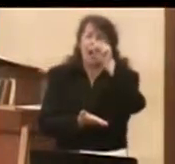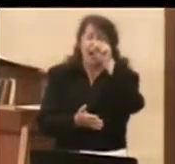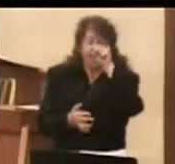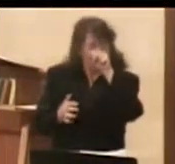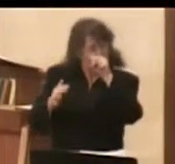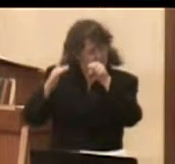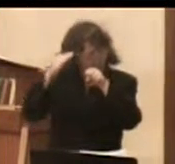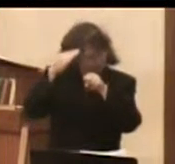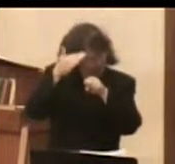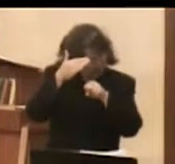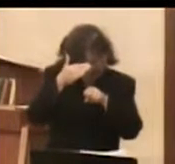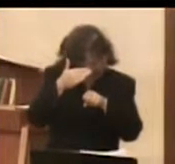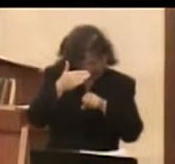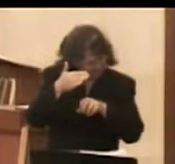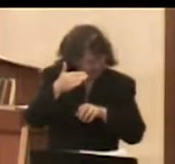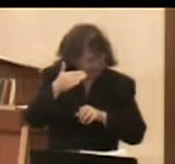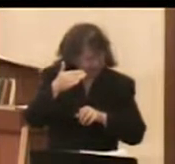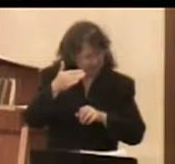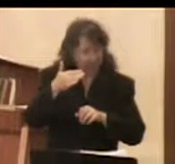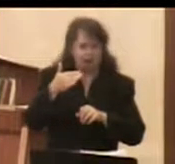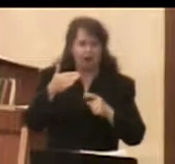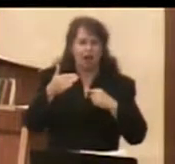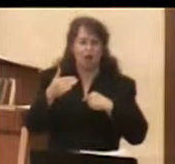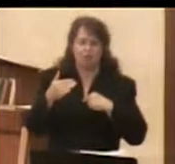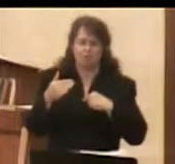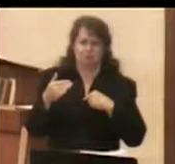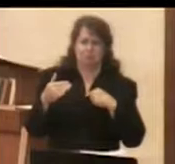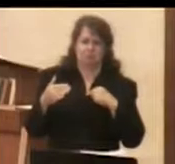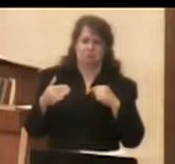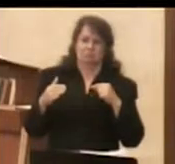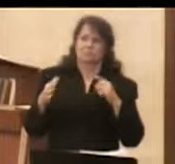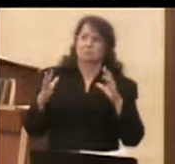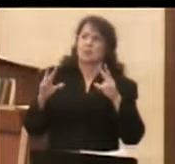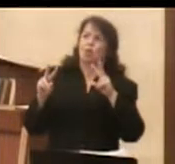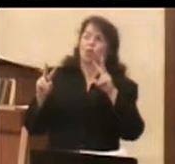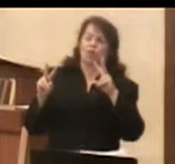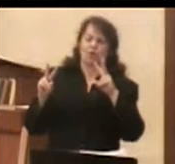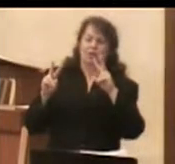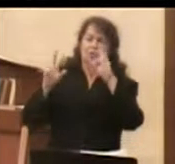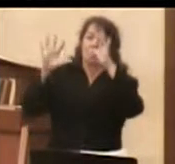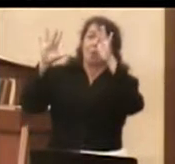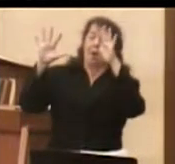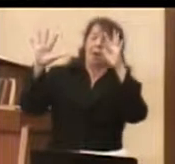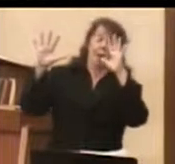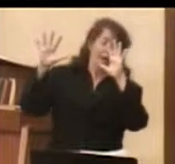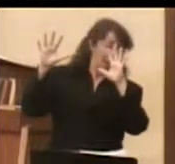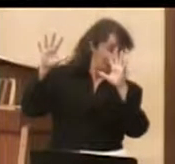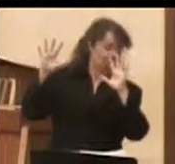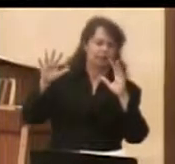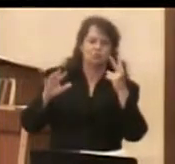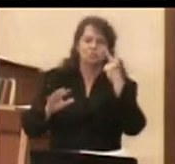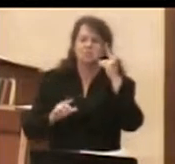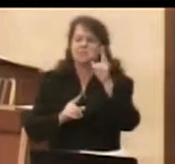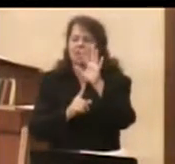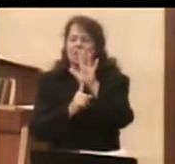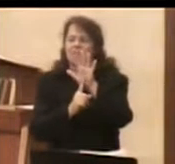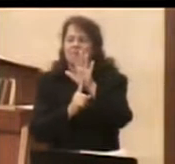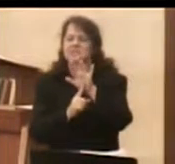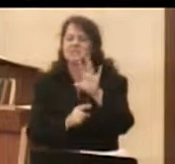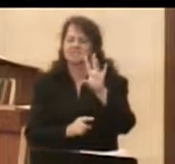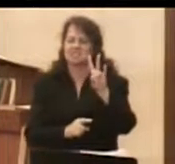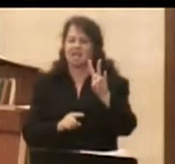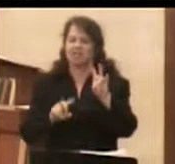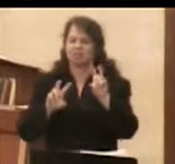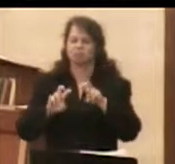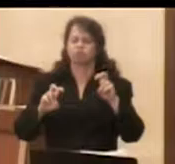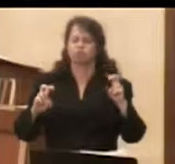would be frightened too, or overwhelmed by such a vision. Around him are seven lampstands. And we understand later those